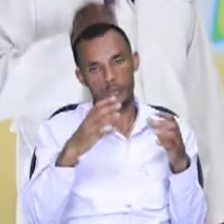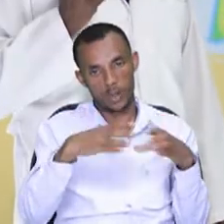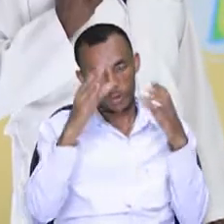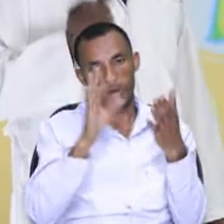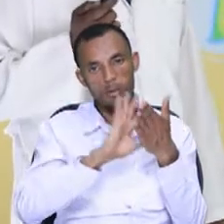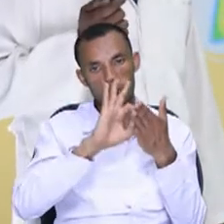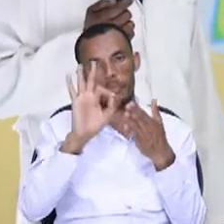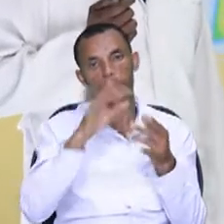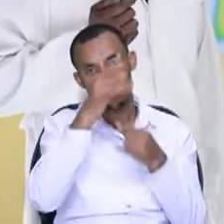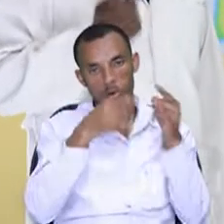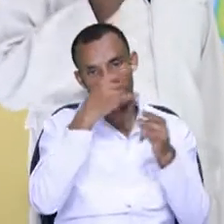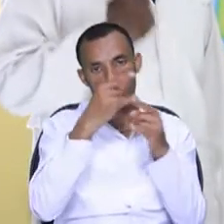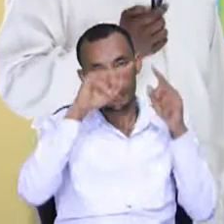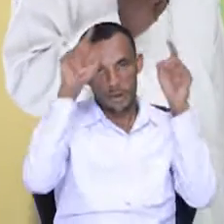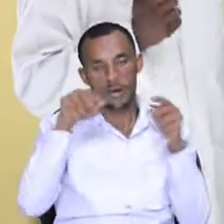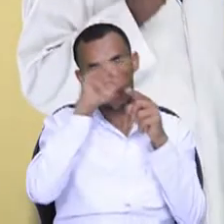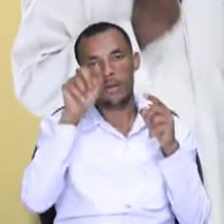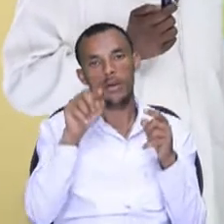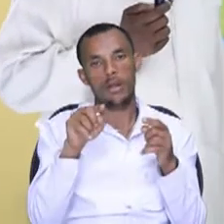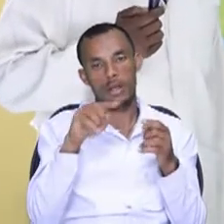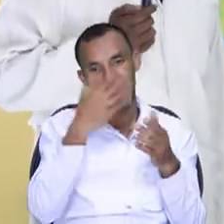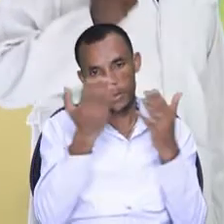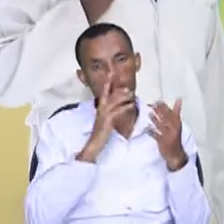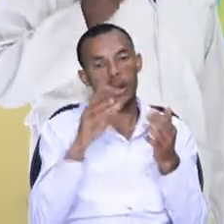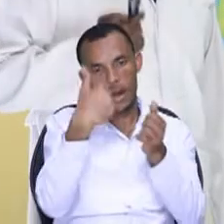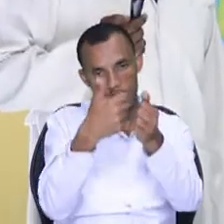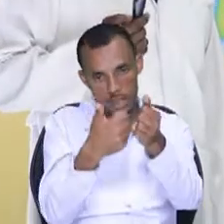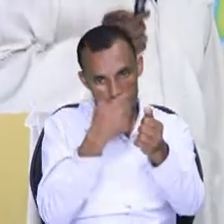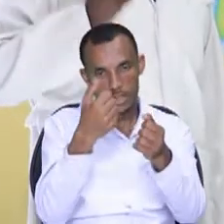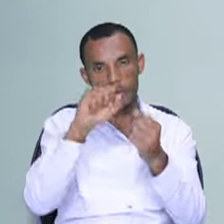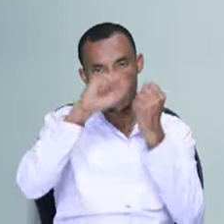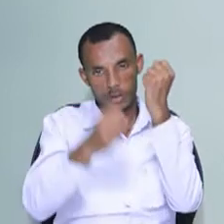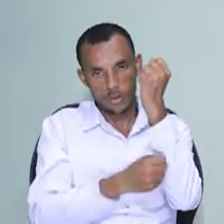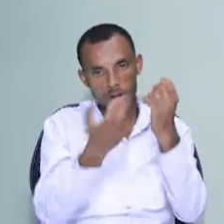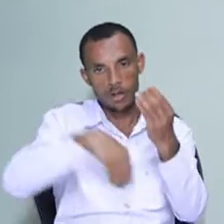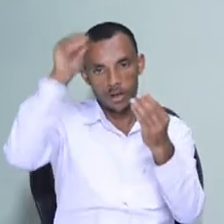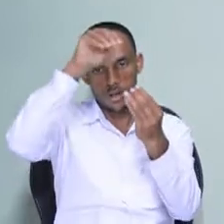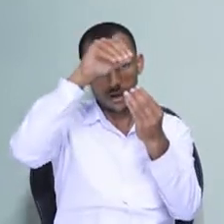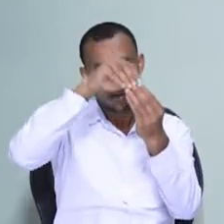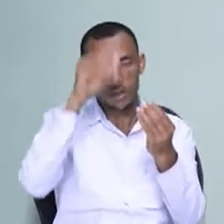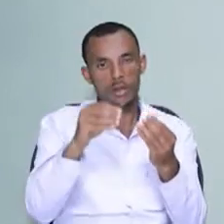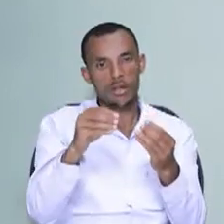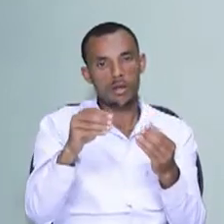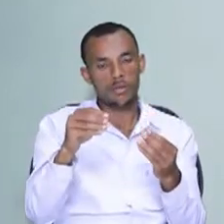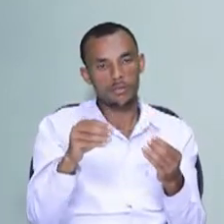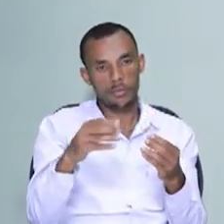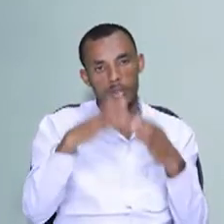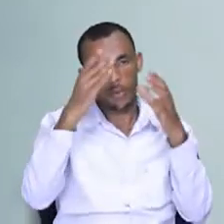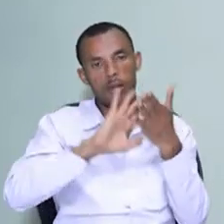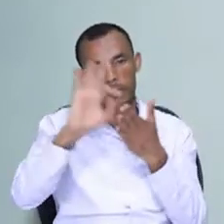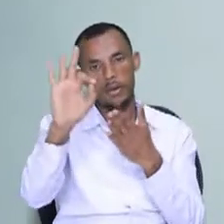modern periodic table, elements are arranged in order to increasing atomic number.